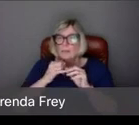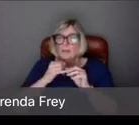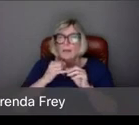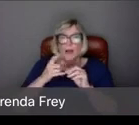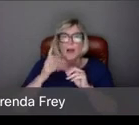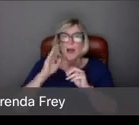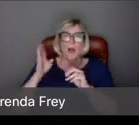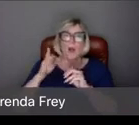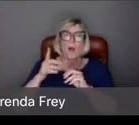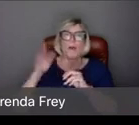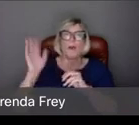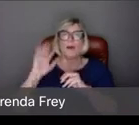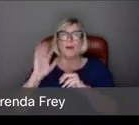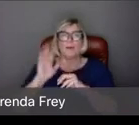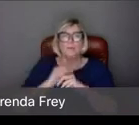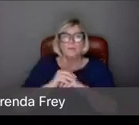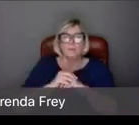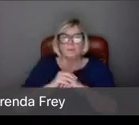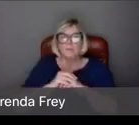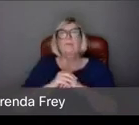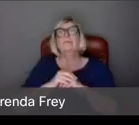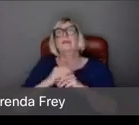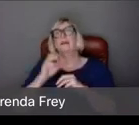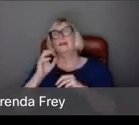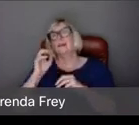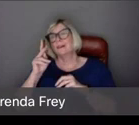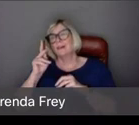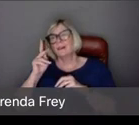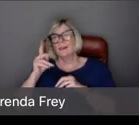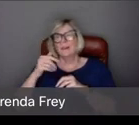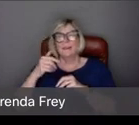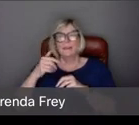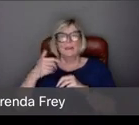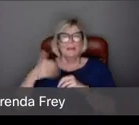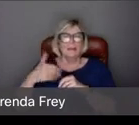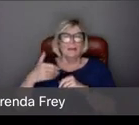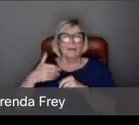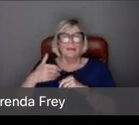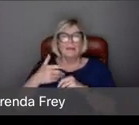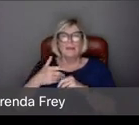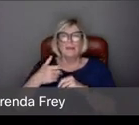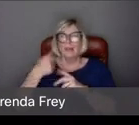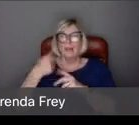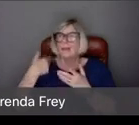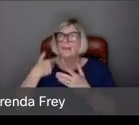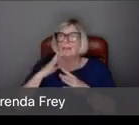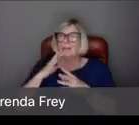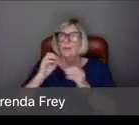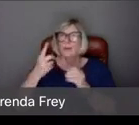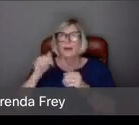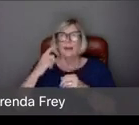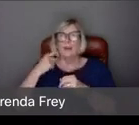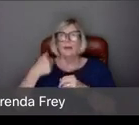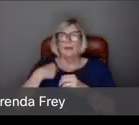Hello? Hi, Hi. Latasha. Oh, okay. I was like, wow, I got to go the whole class. Nobody can hear me.